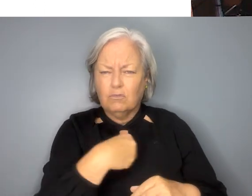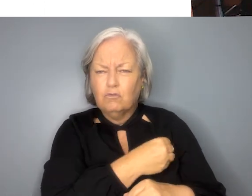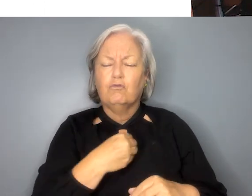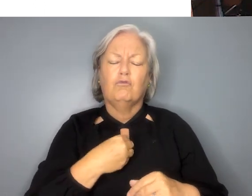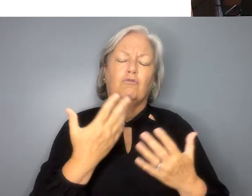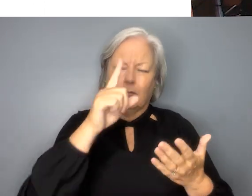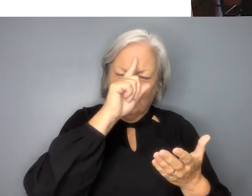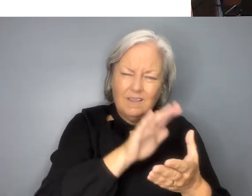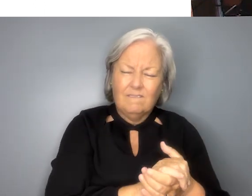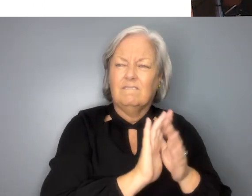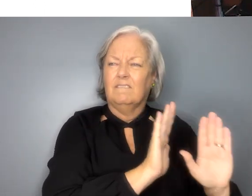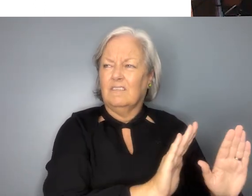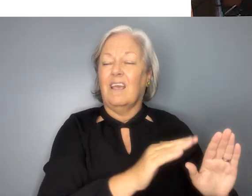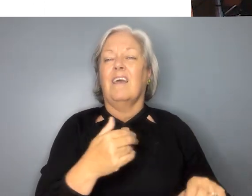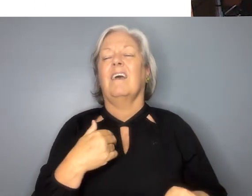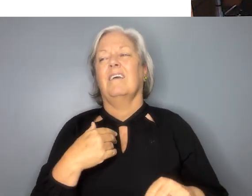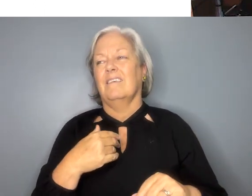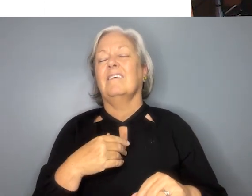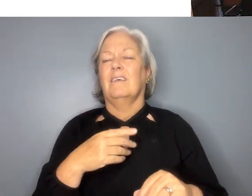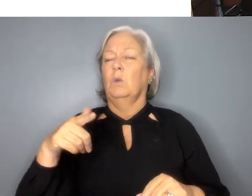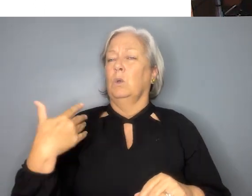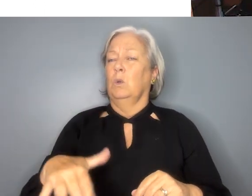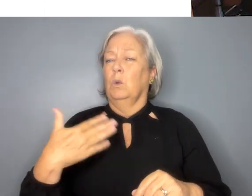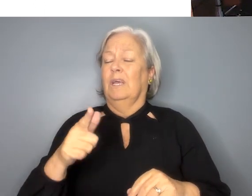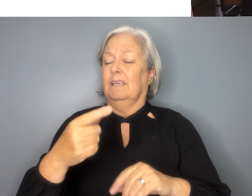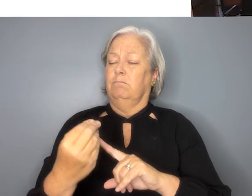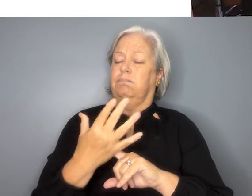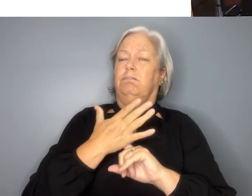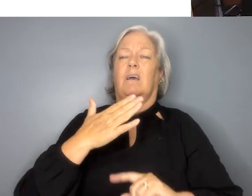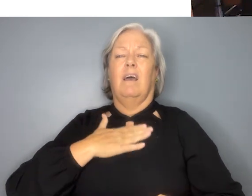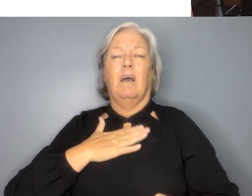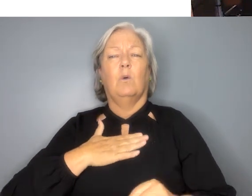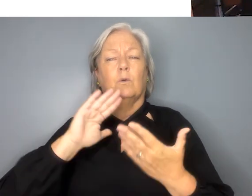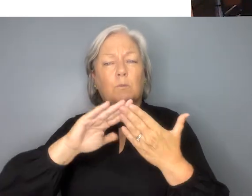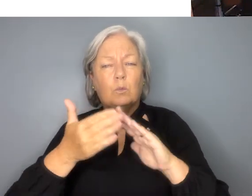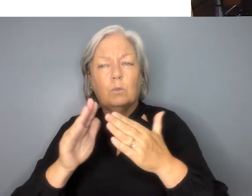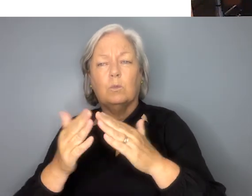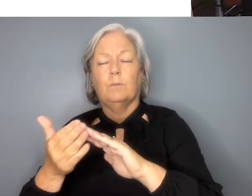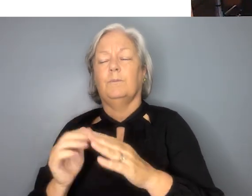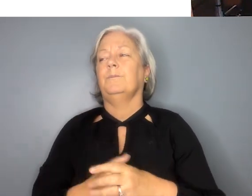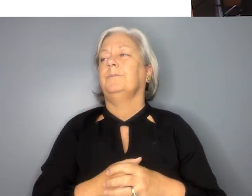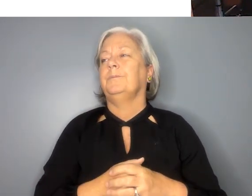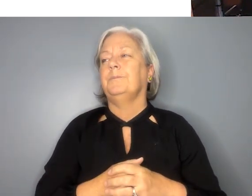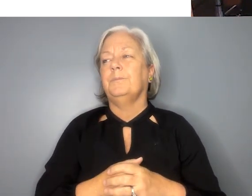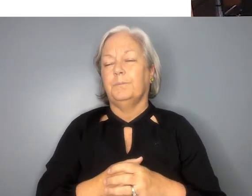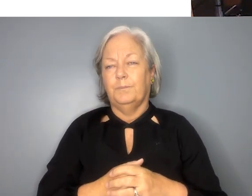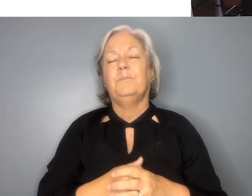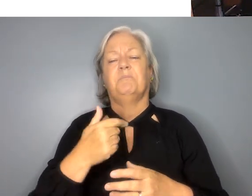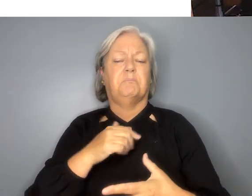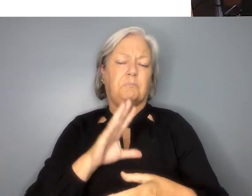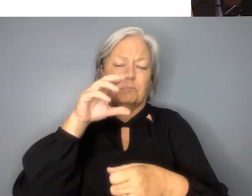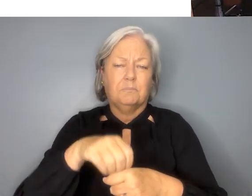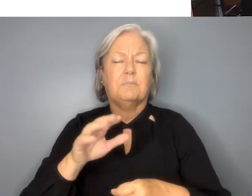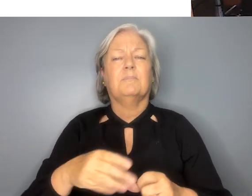regards to gender, where it's brought down to just two genders. And that had a huge influence on our communities. And now, here in this country, like to be